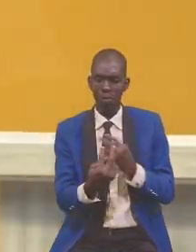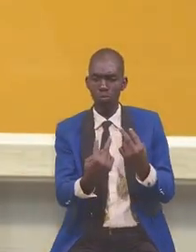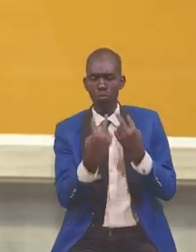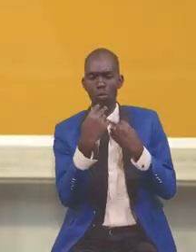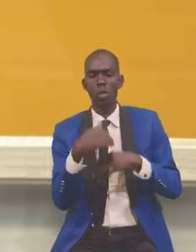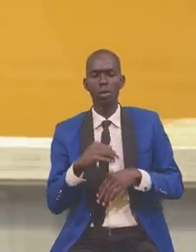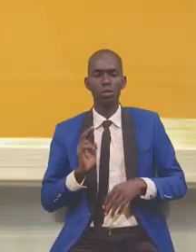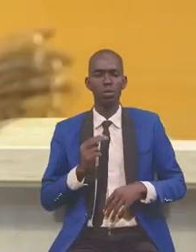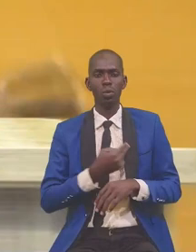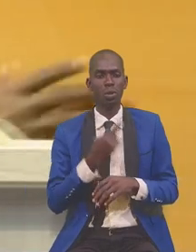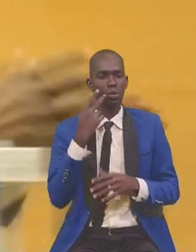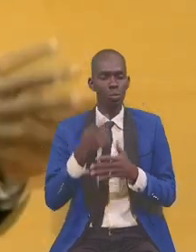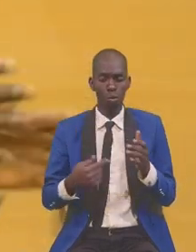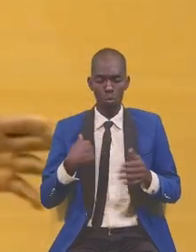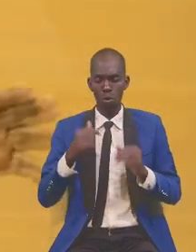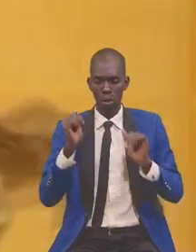Savior.